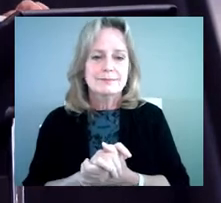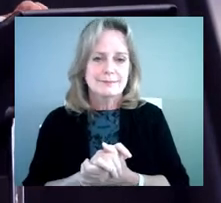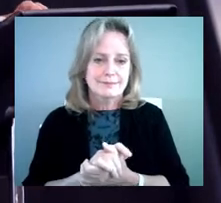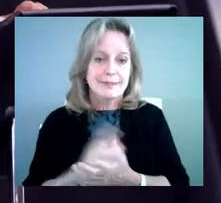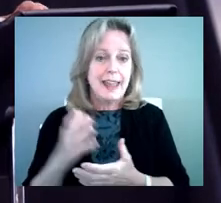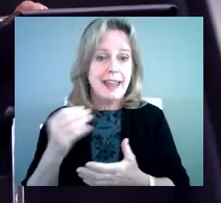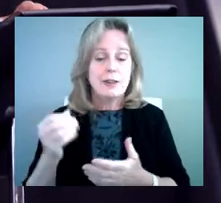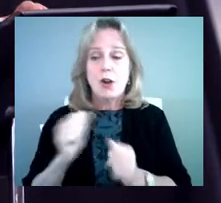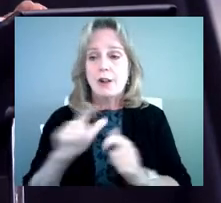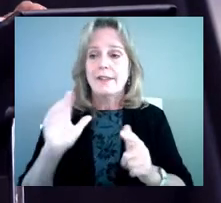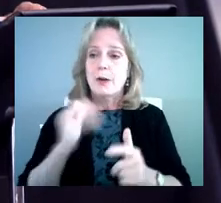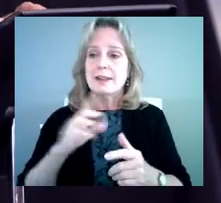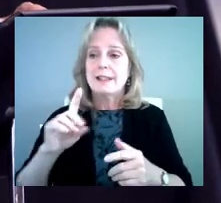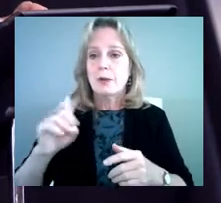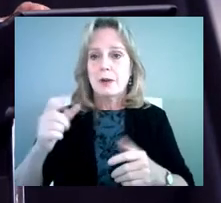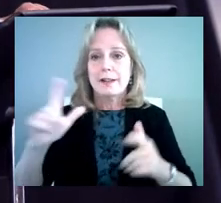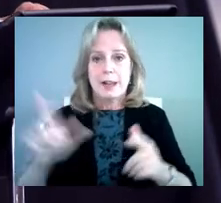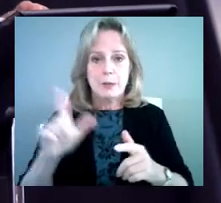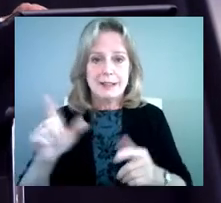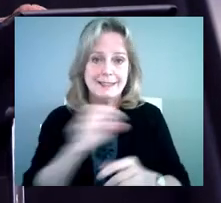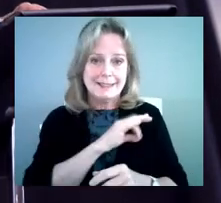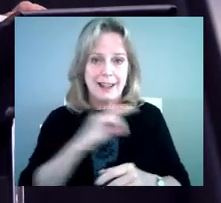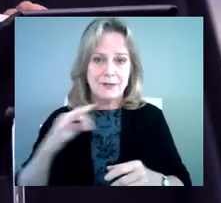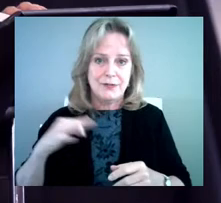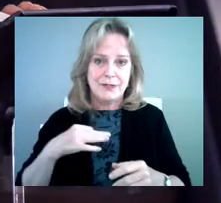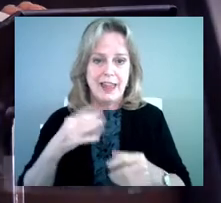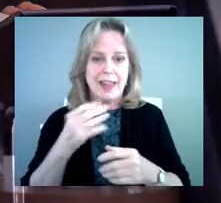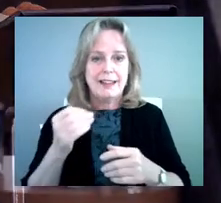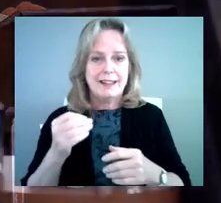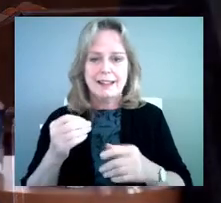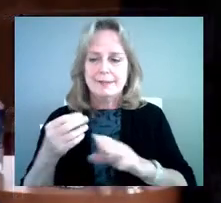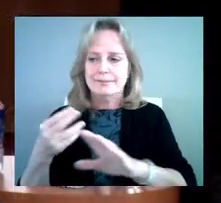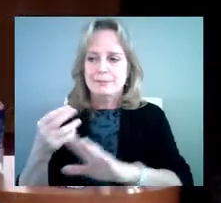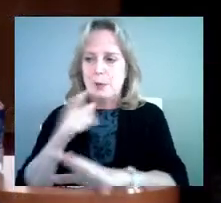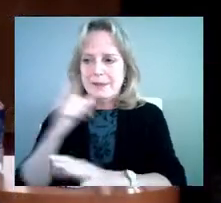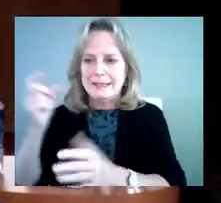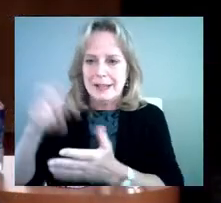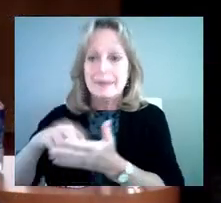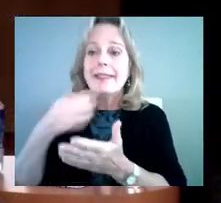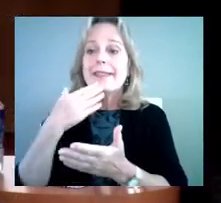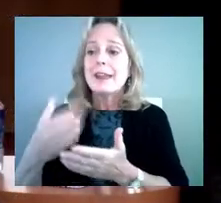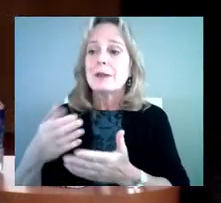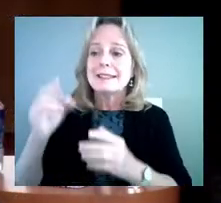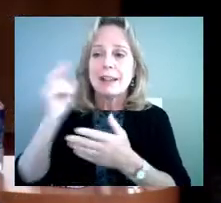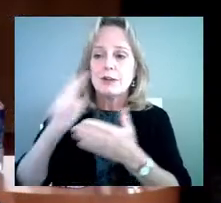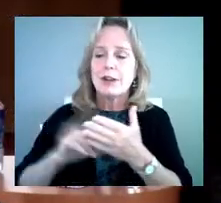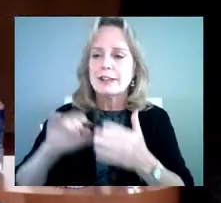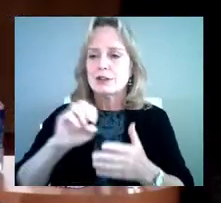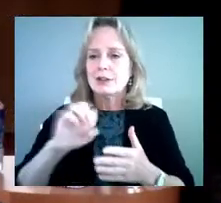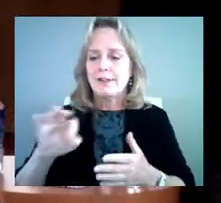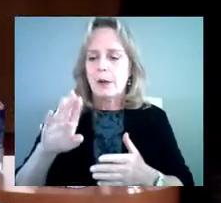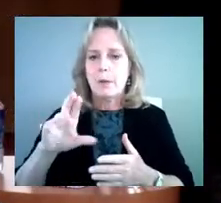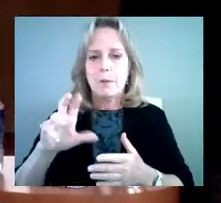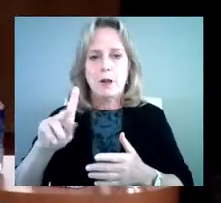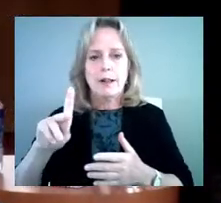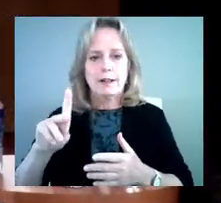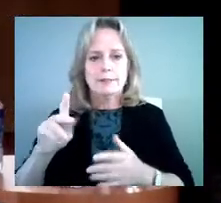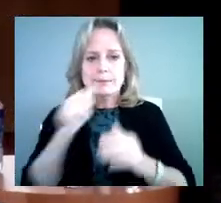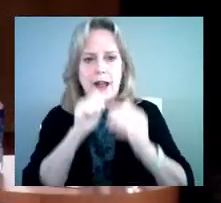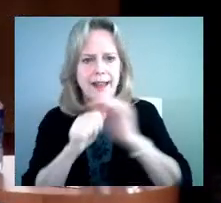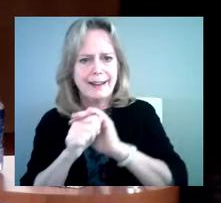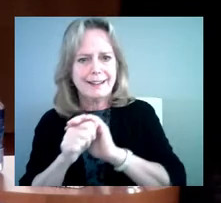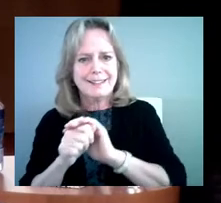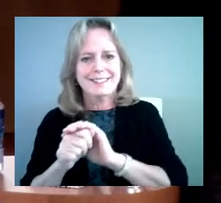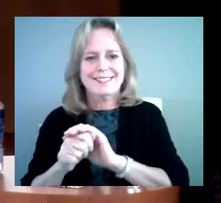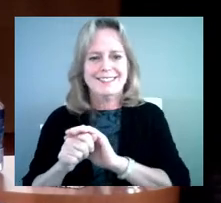And to all of our Delaware libraries and staff. And he doesn't have to stand up, but thank you, Secretary Jeff Bullock, who's hiding.